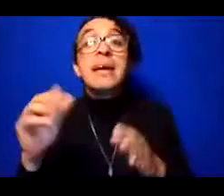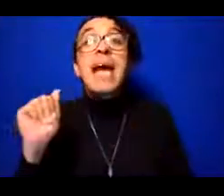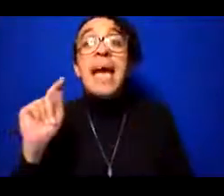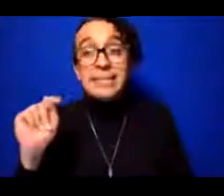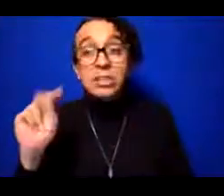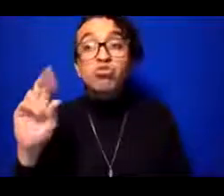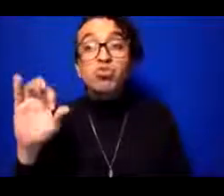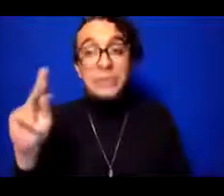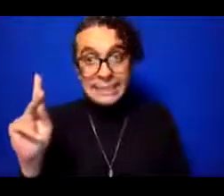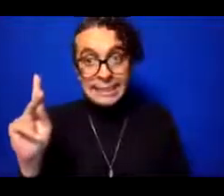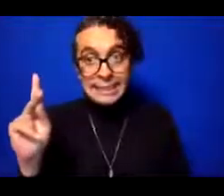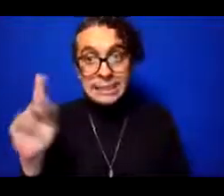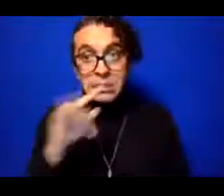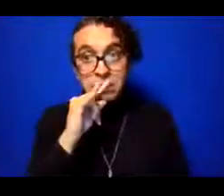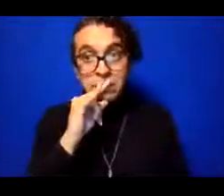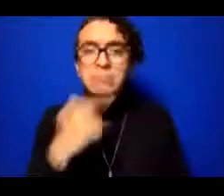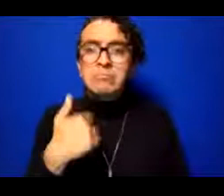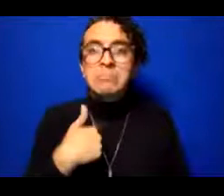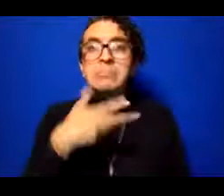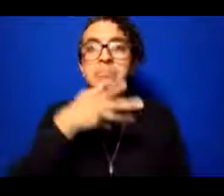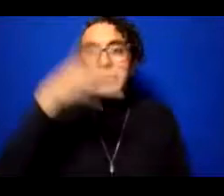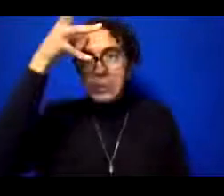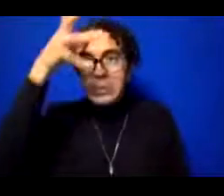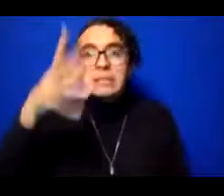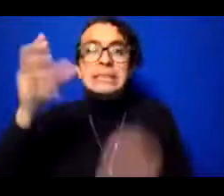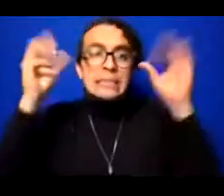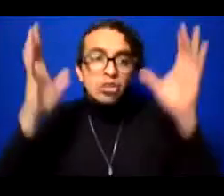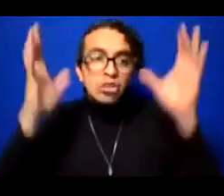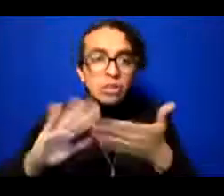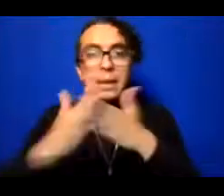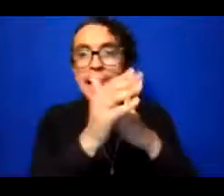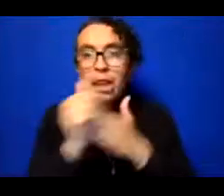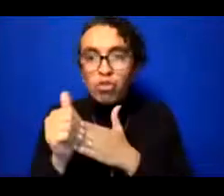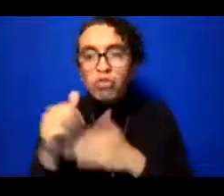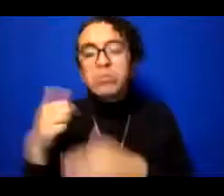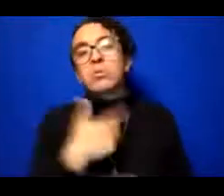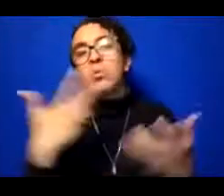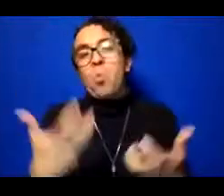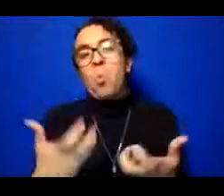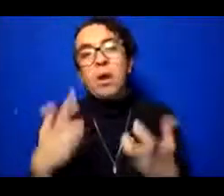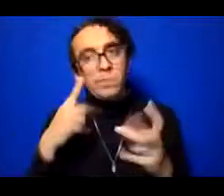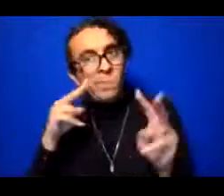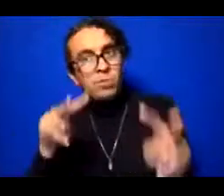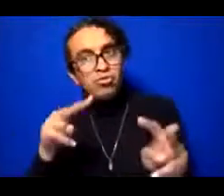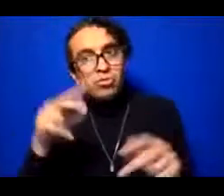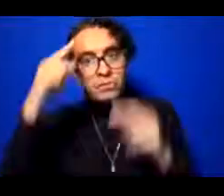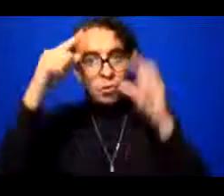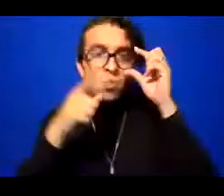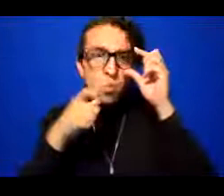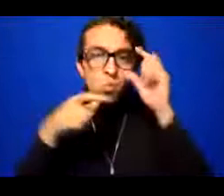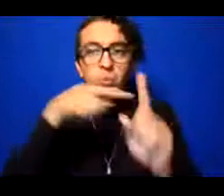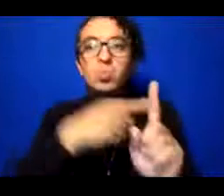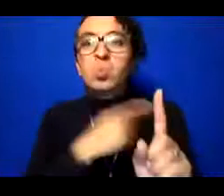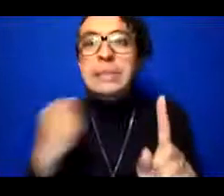think as teachers, as parents, as community leaders, we really want to keep an eye out for those kids who